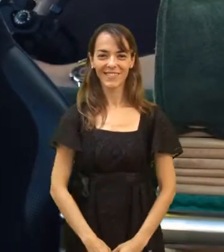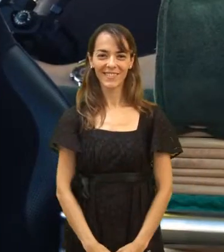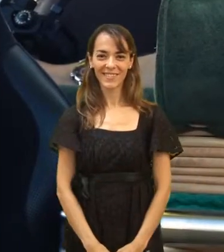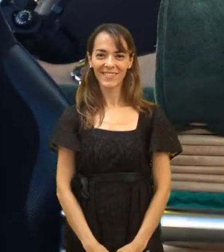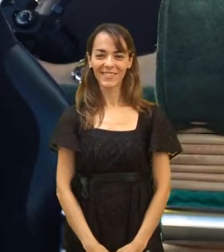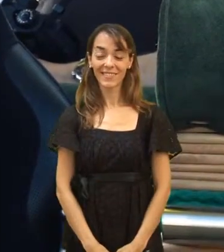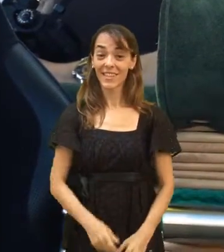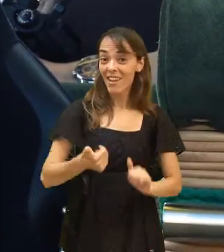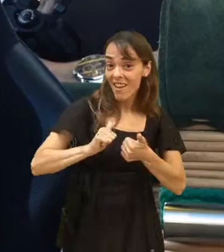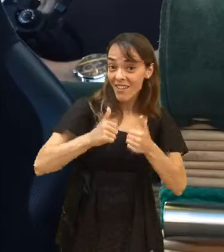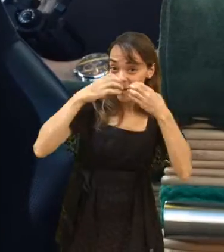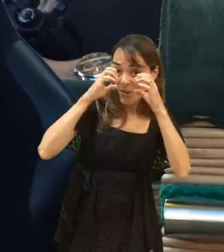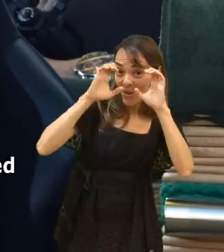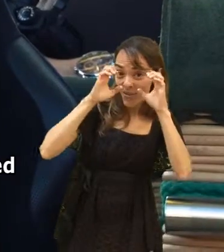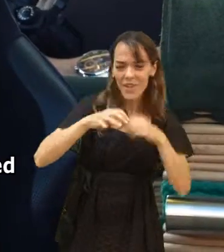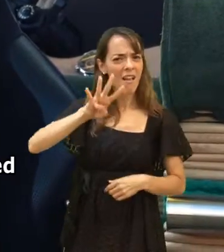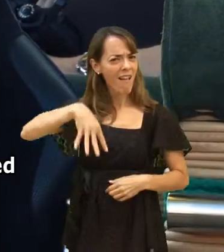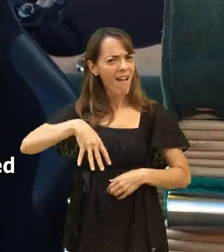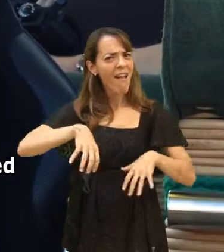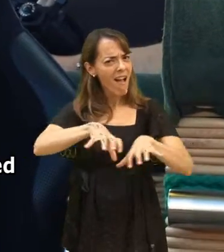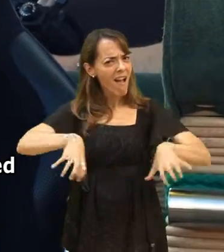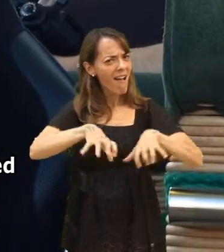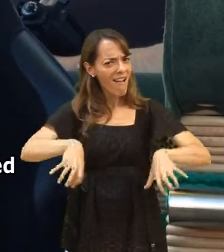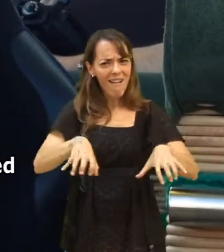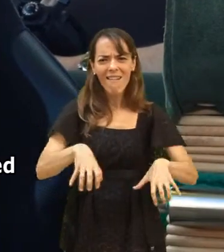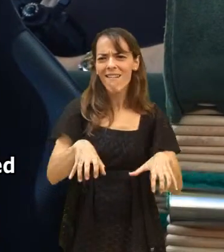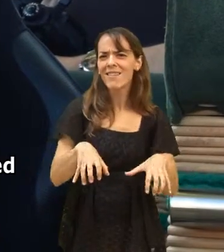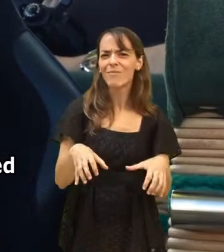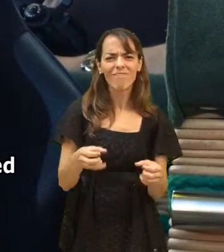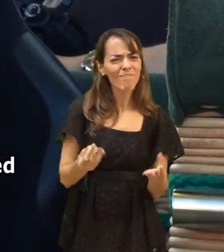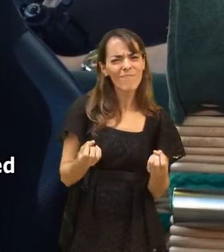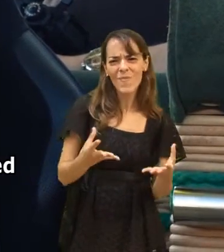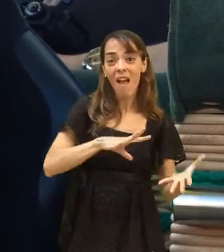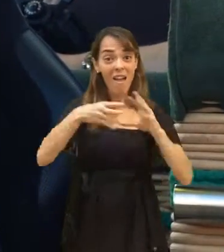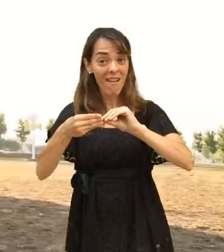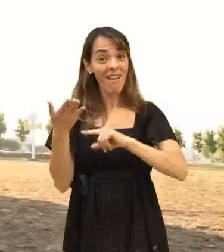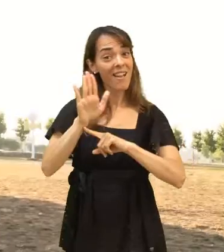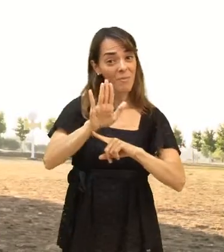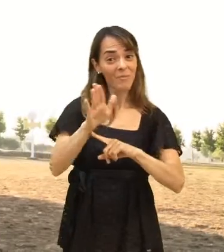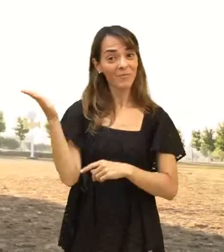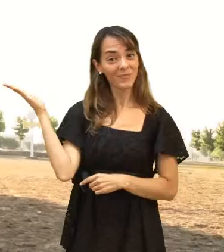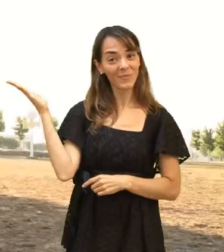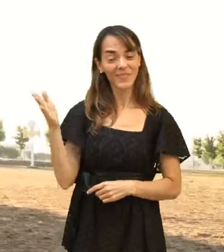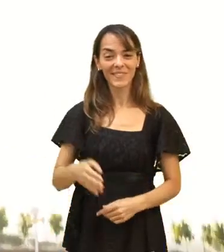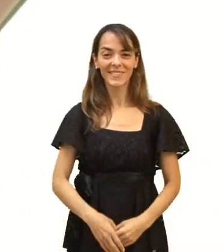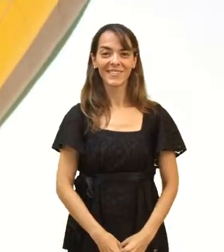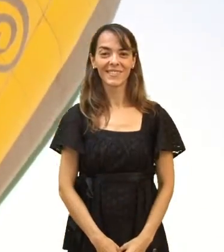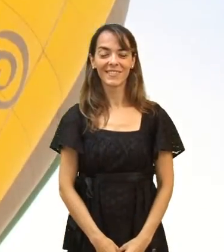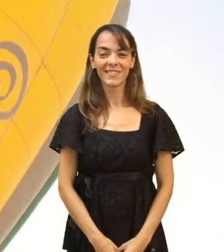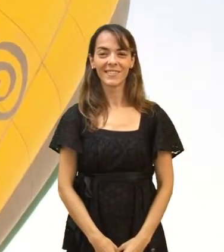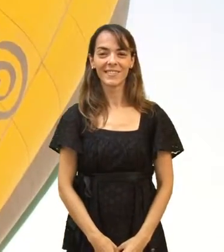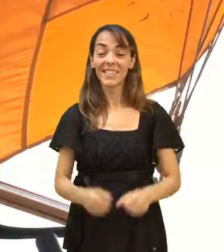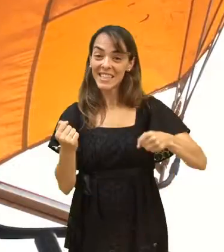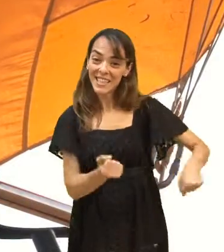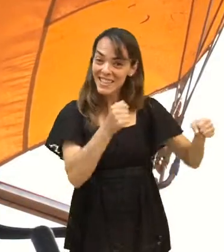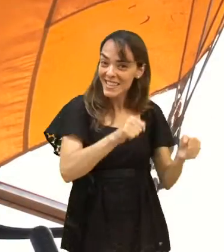If you're looking for some real adventure, Catalonia has many activities adapted for disabled people, like this.